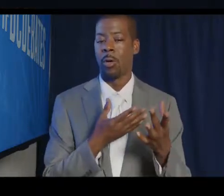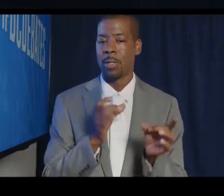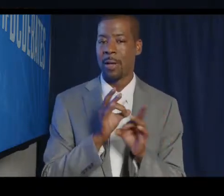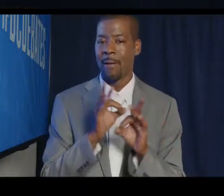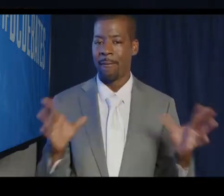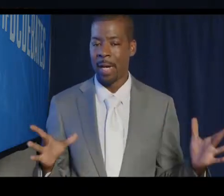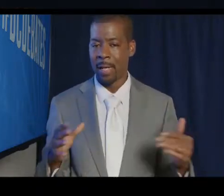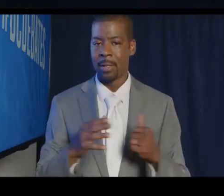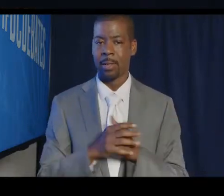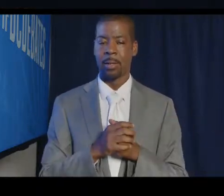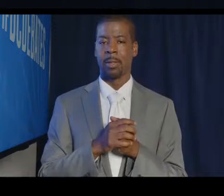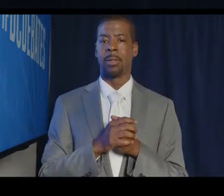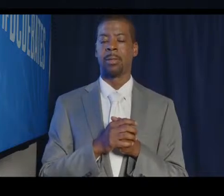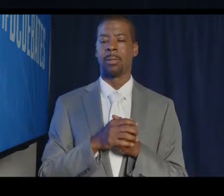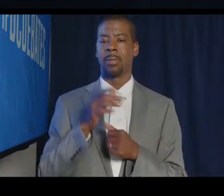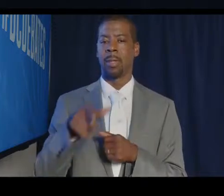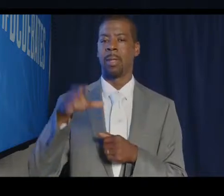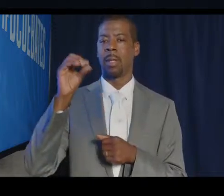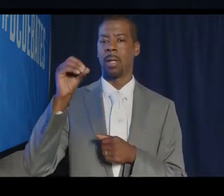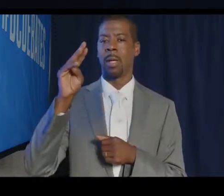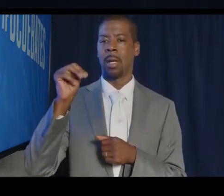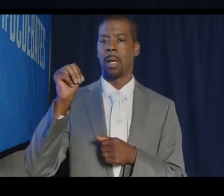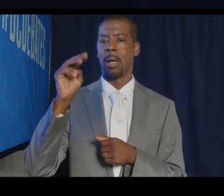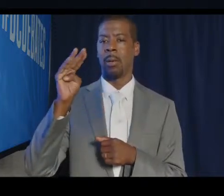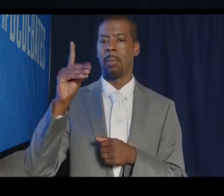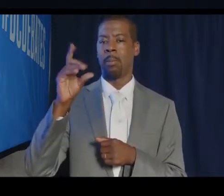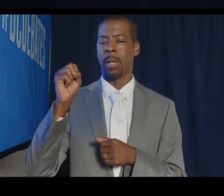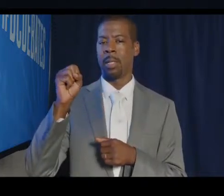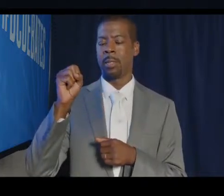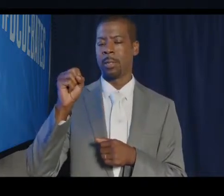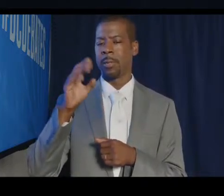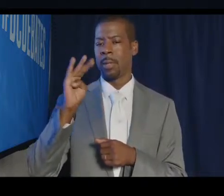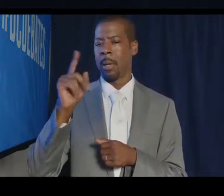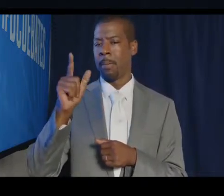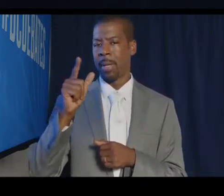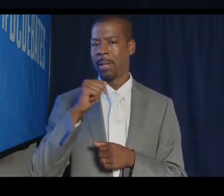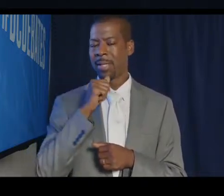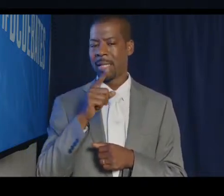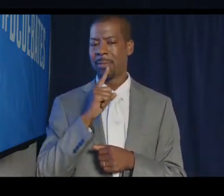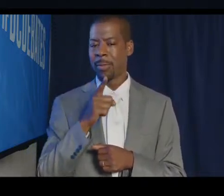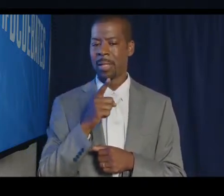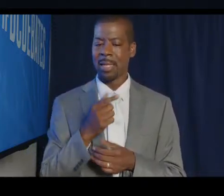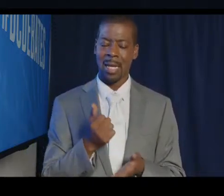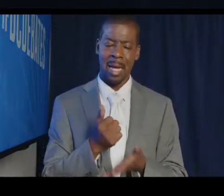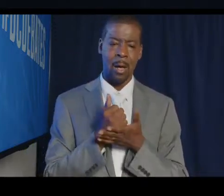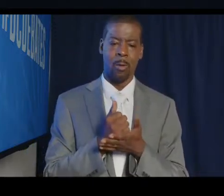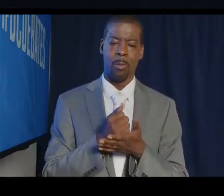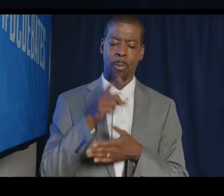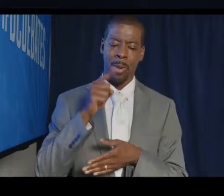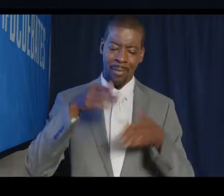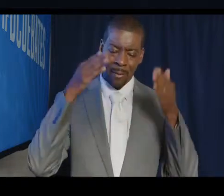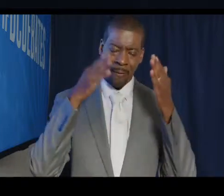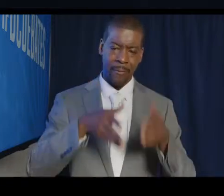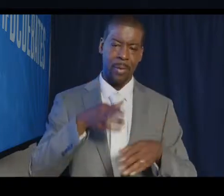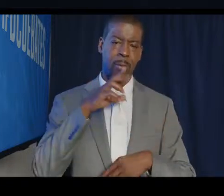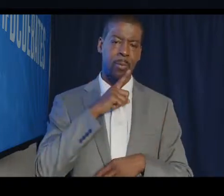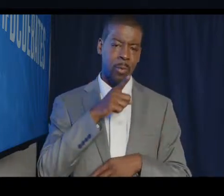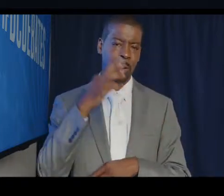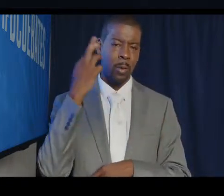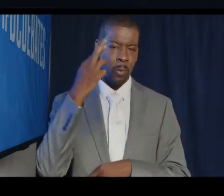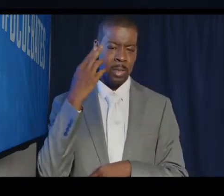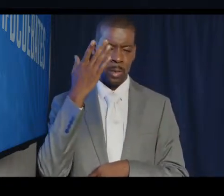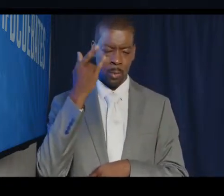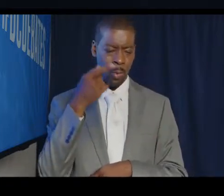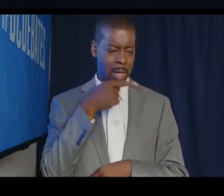what happens with the omnibus bill. We throw some Band-Aids at some things and hope that it's going to work instead of addressing the real reasons why people are out committing